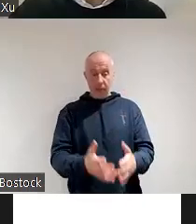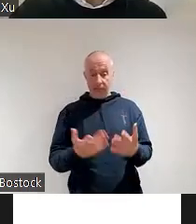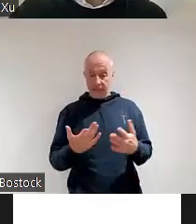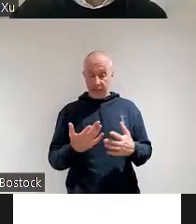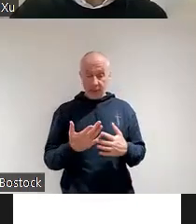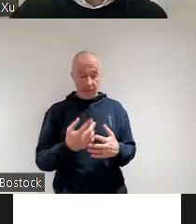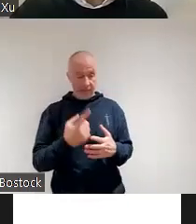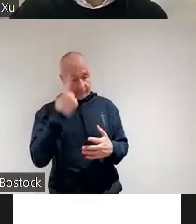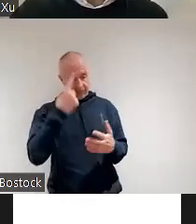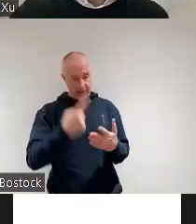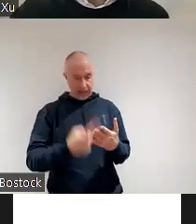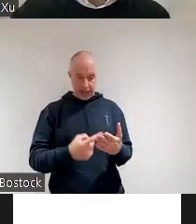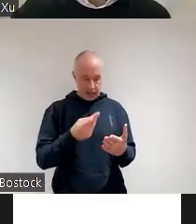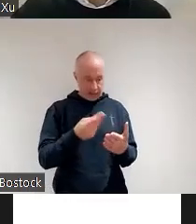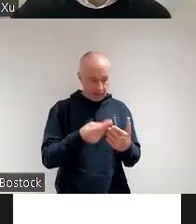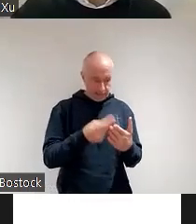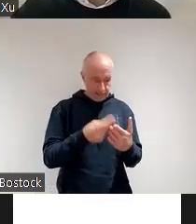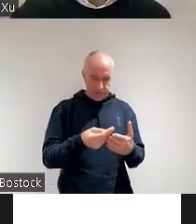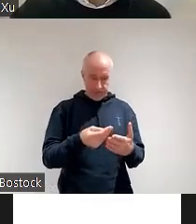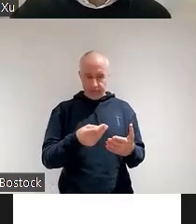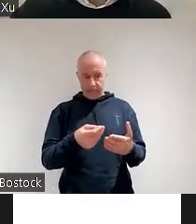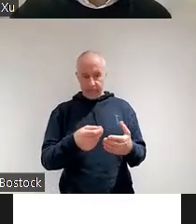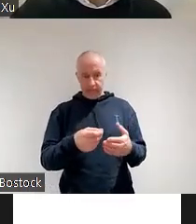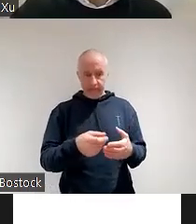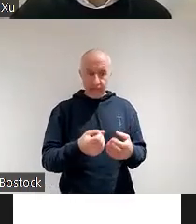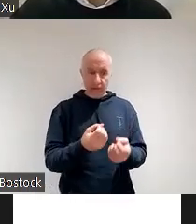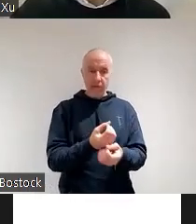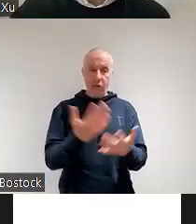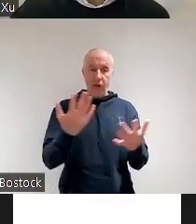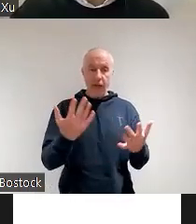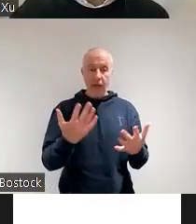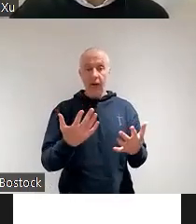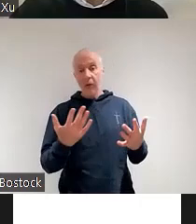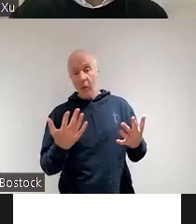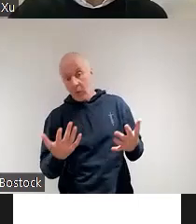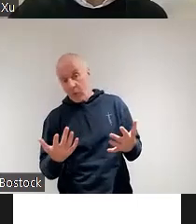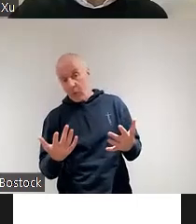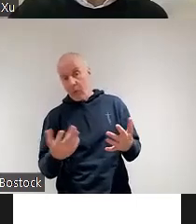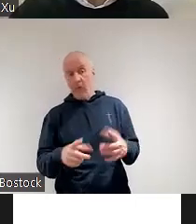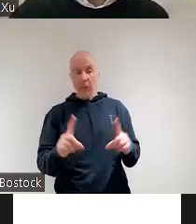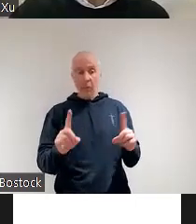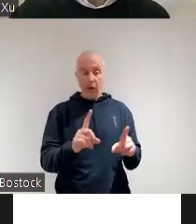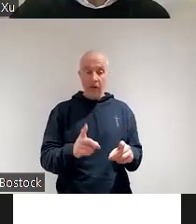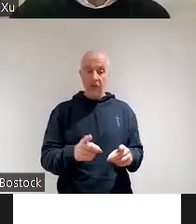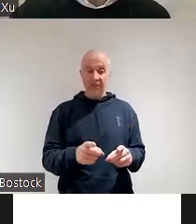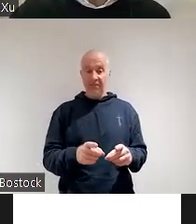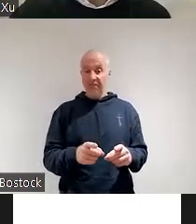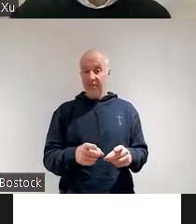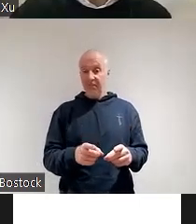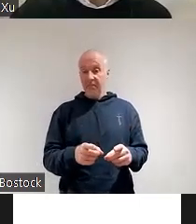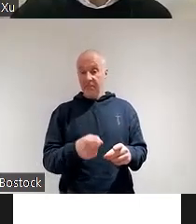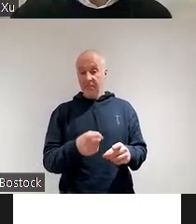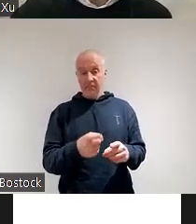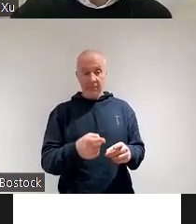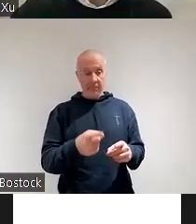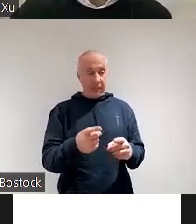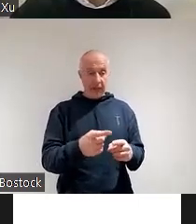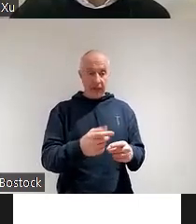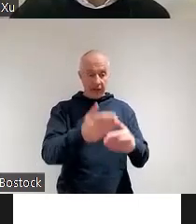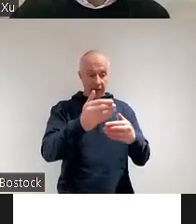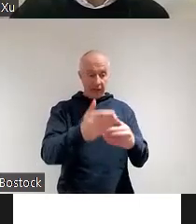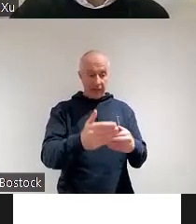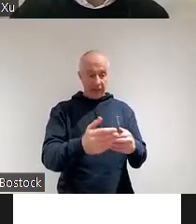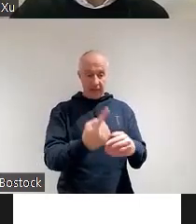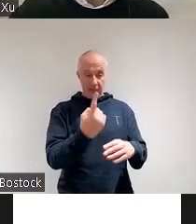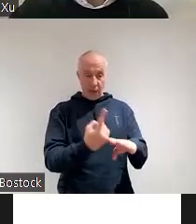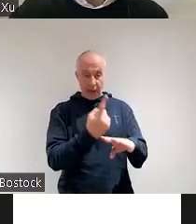price of all the chargers there. They can give it for free for all your employees. They can define a session length, meaning that you can use the charger